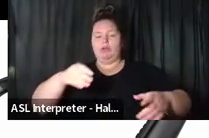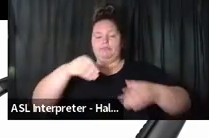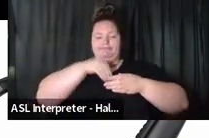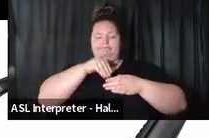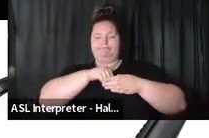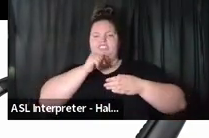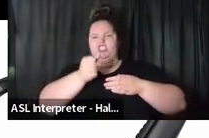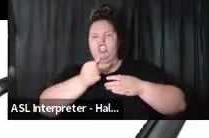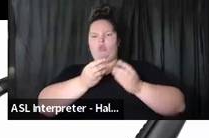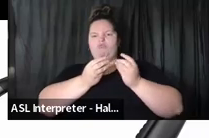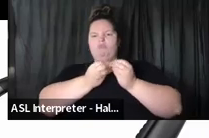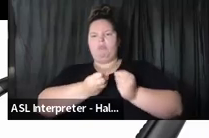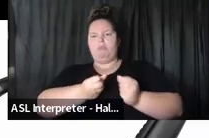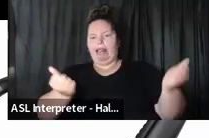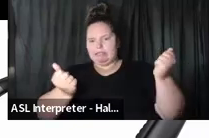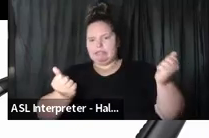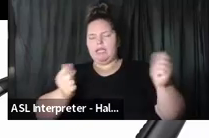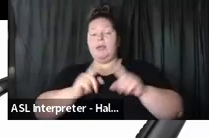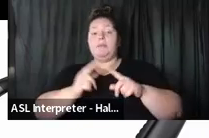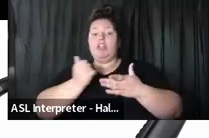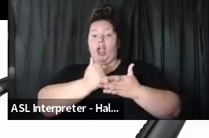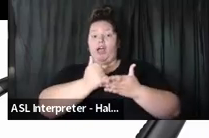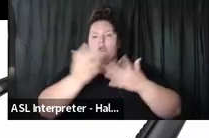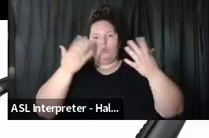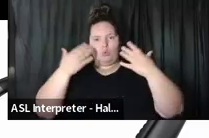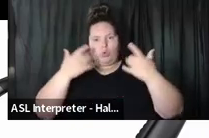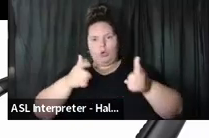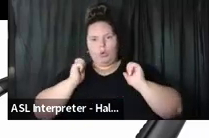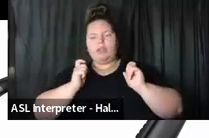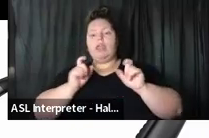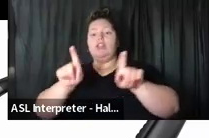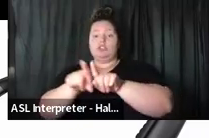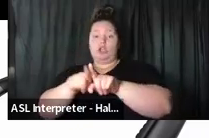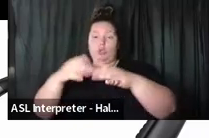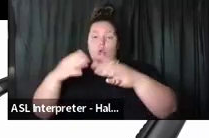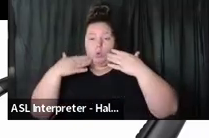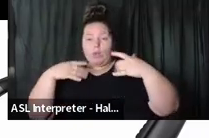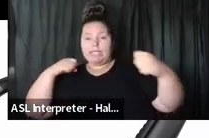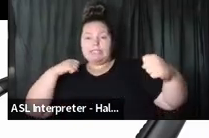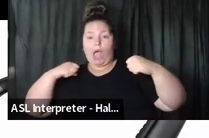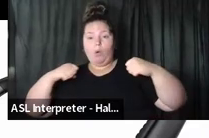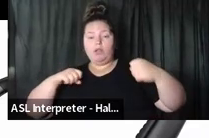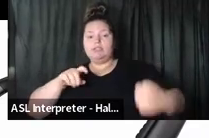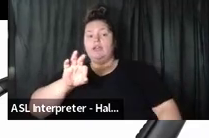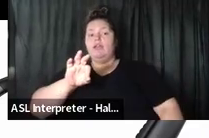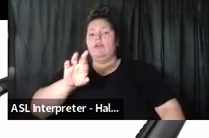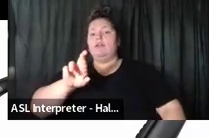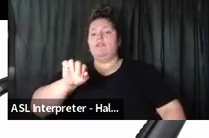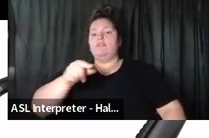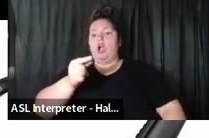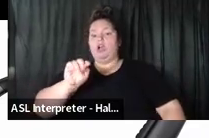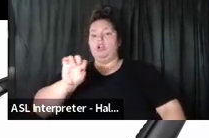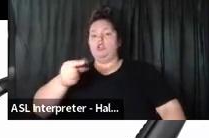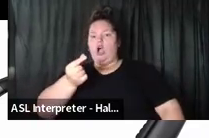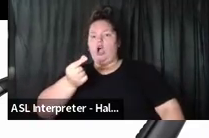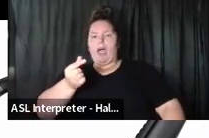are helpful to cool down quickly. There's also cooling towels. So, Frog Togs is a popular